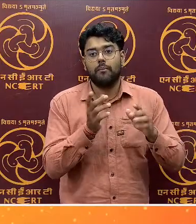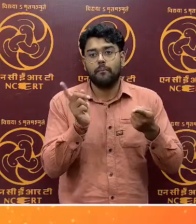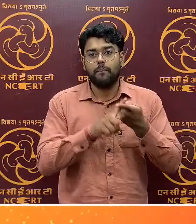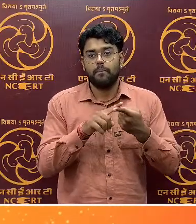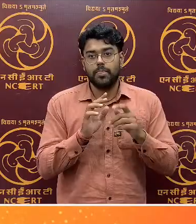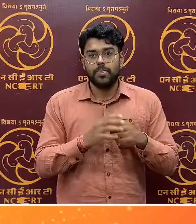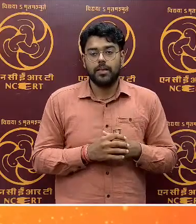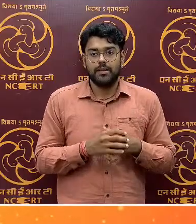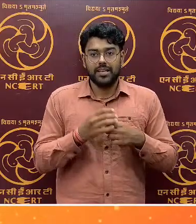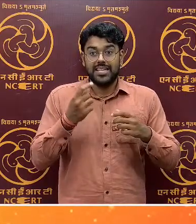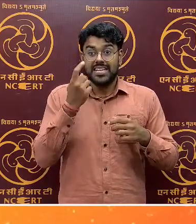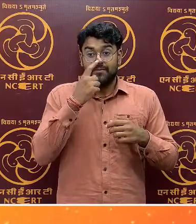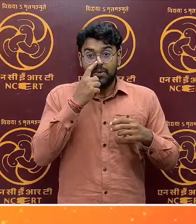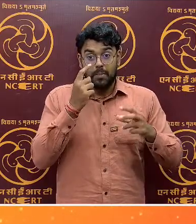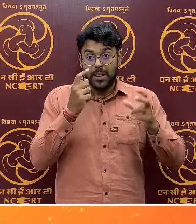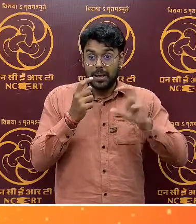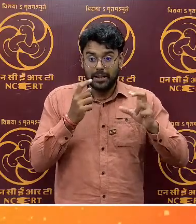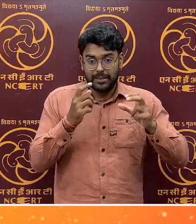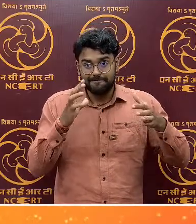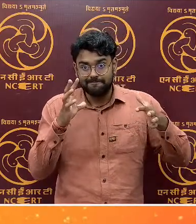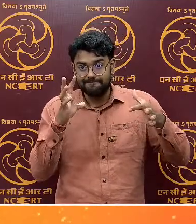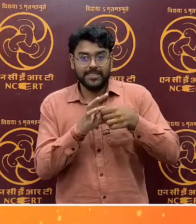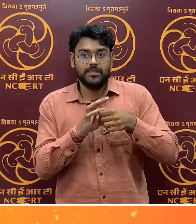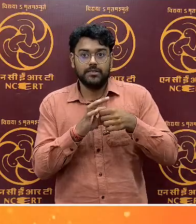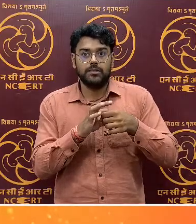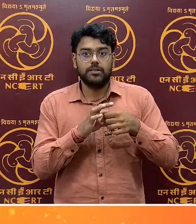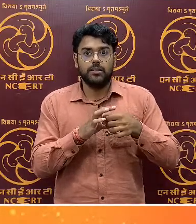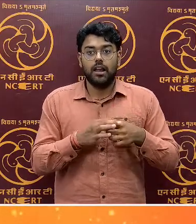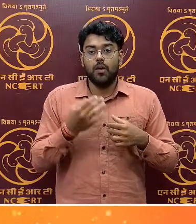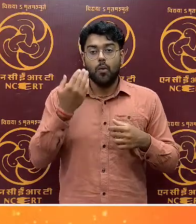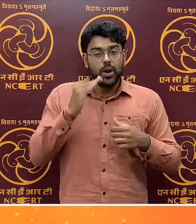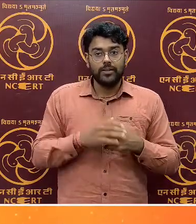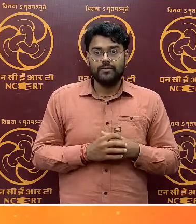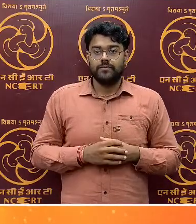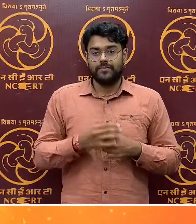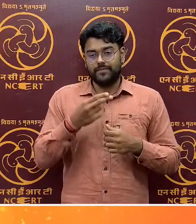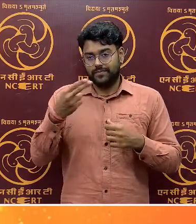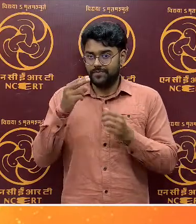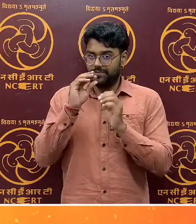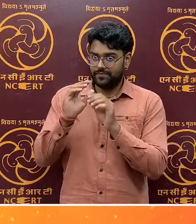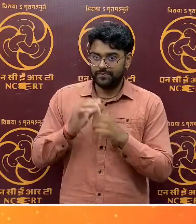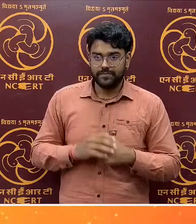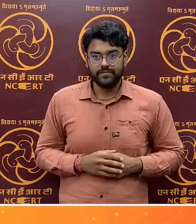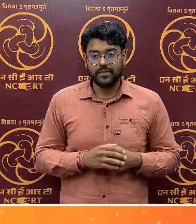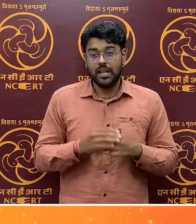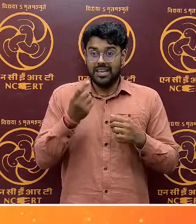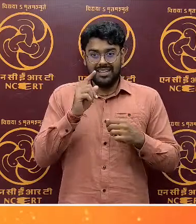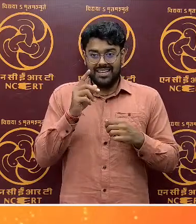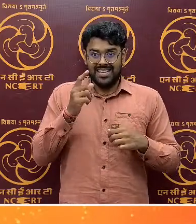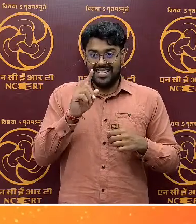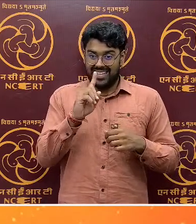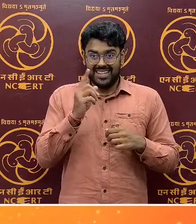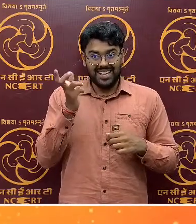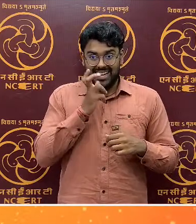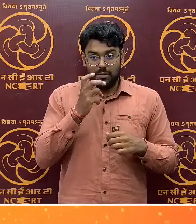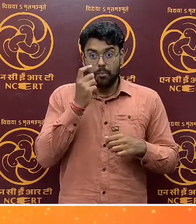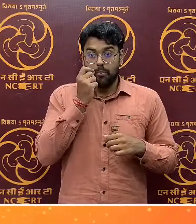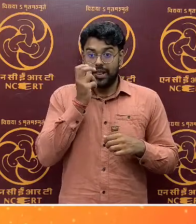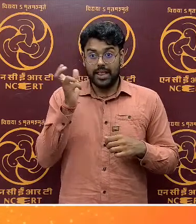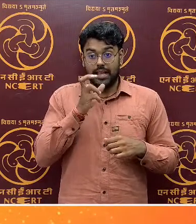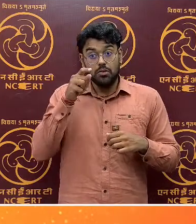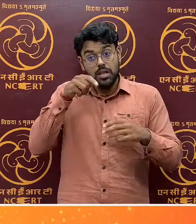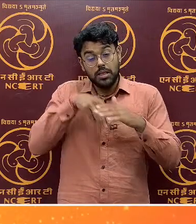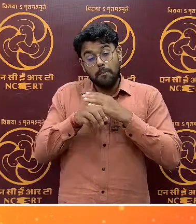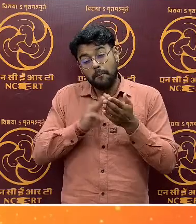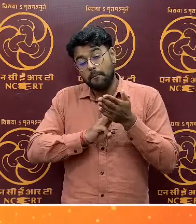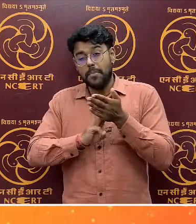fuses with the egg produced by the female reproduction system. Right. So single egg and there are many sperms present. So the sperm who could reach